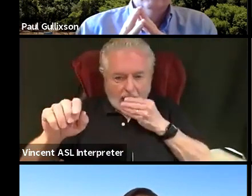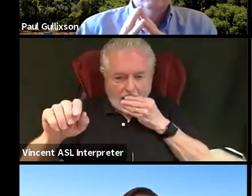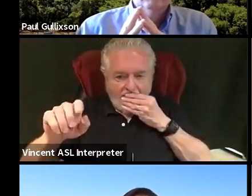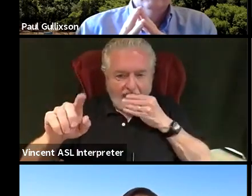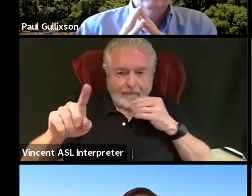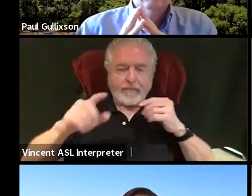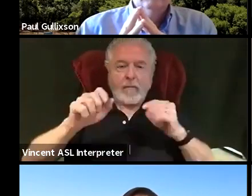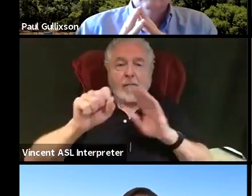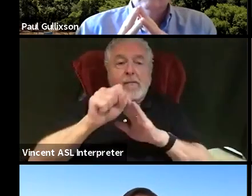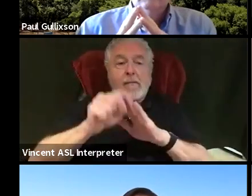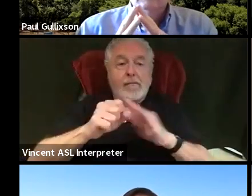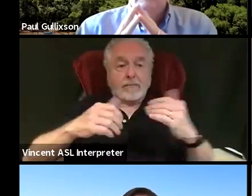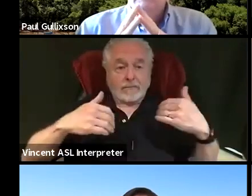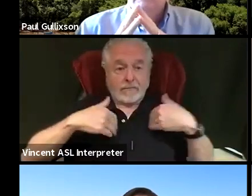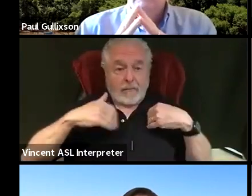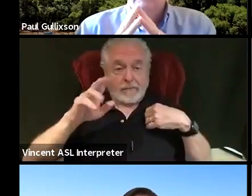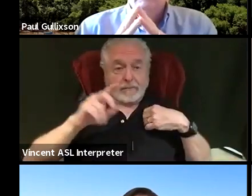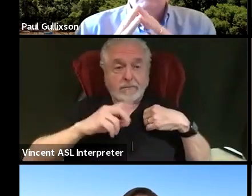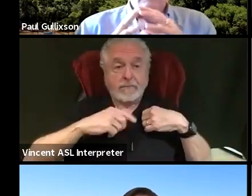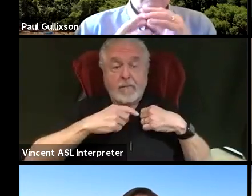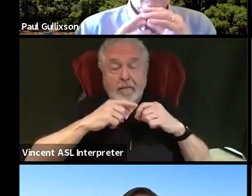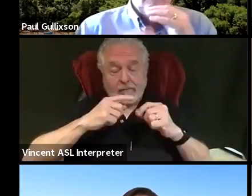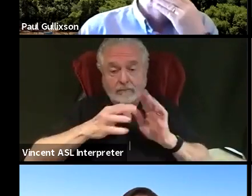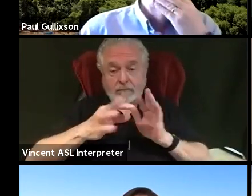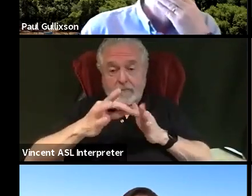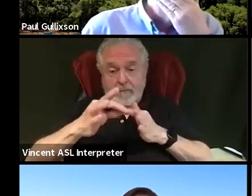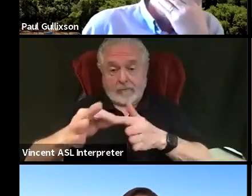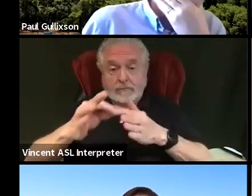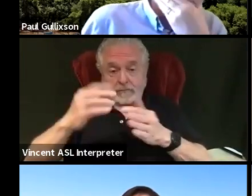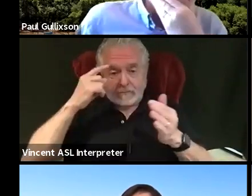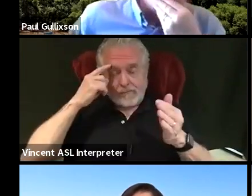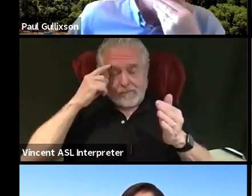The state has issued guidance for